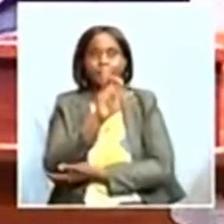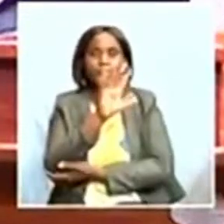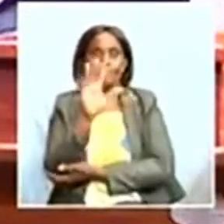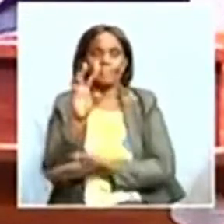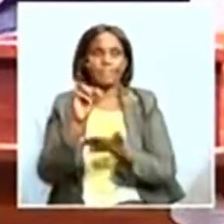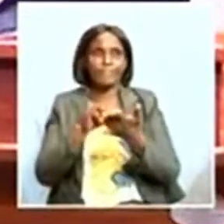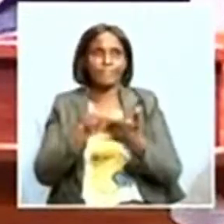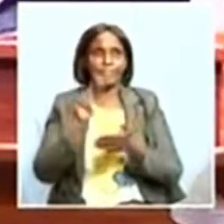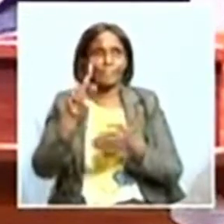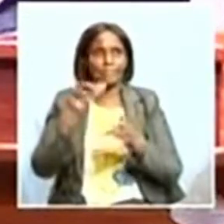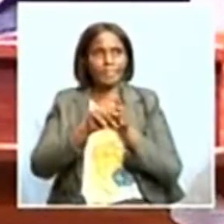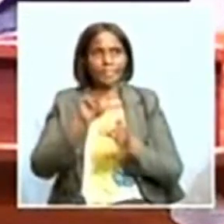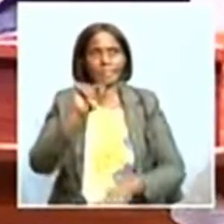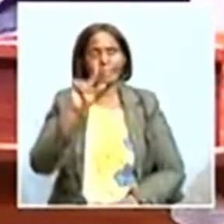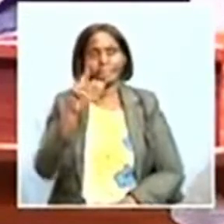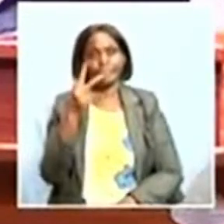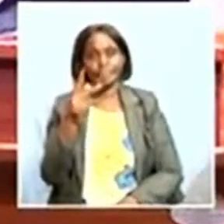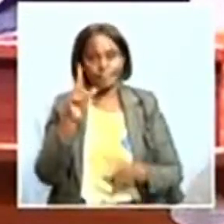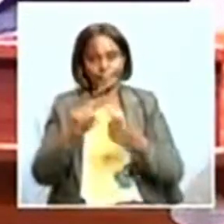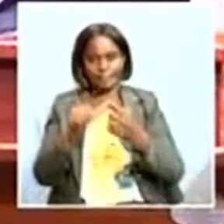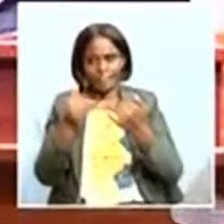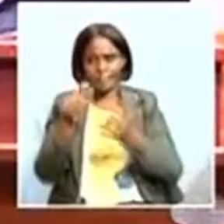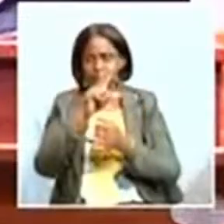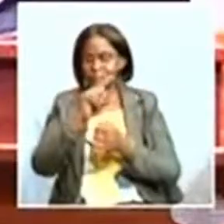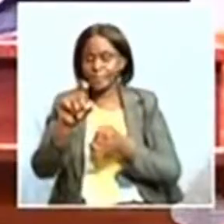million kwacha in 2023 to